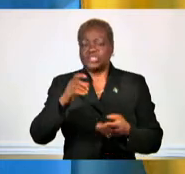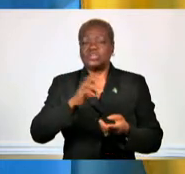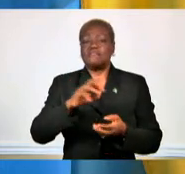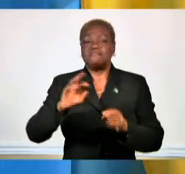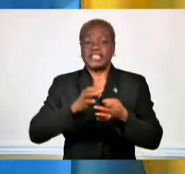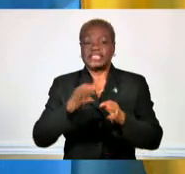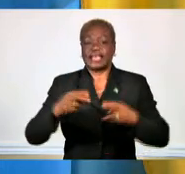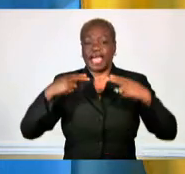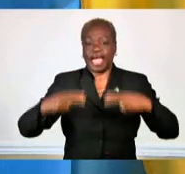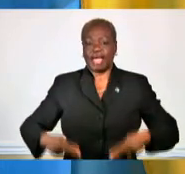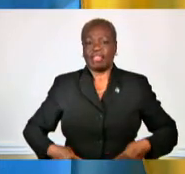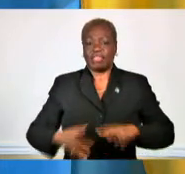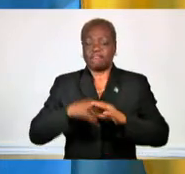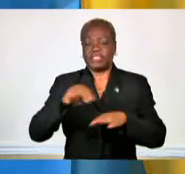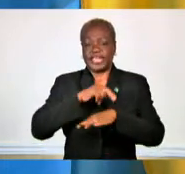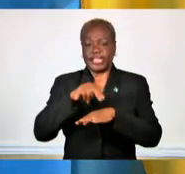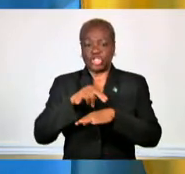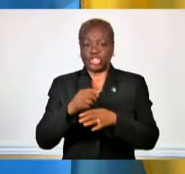of the nation.